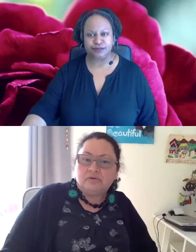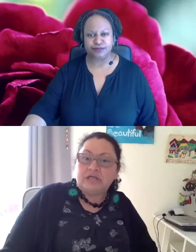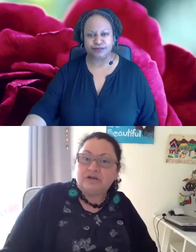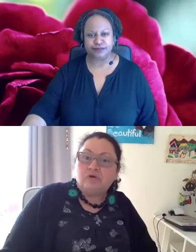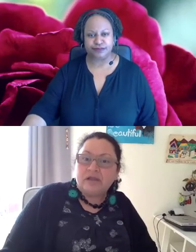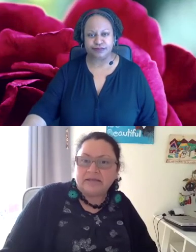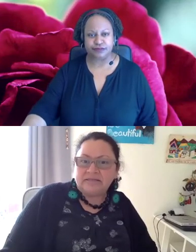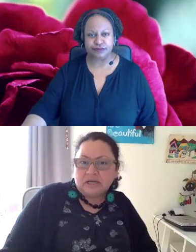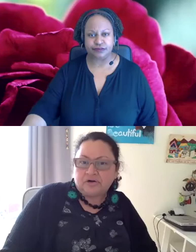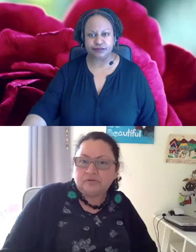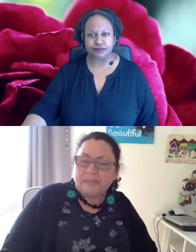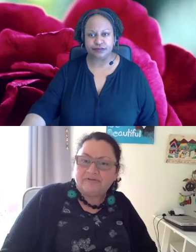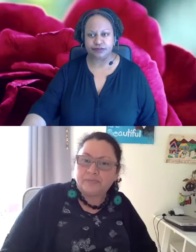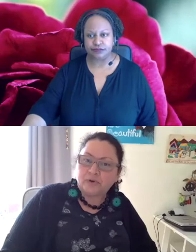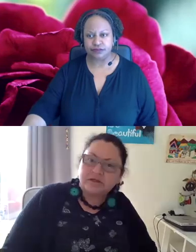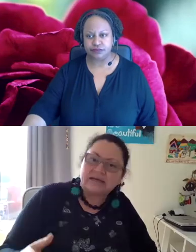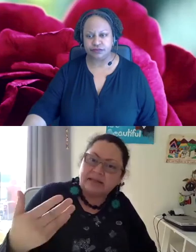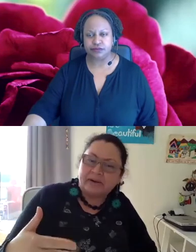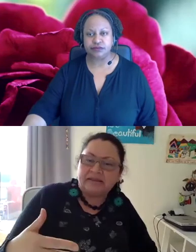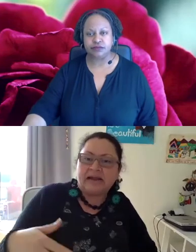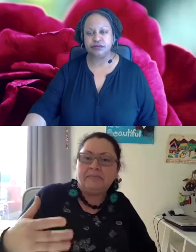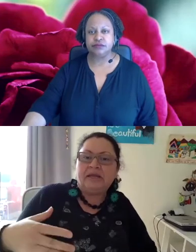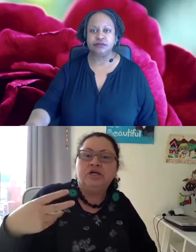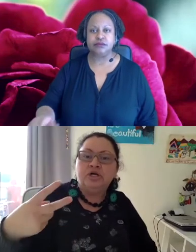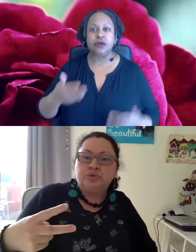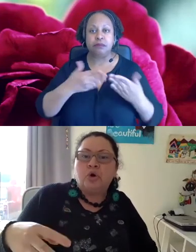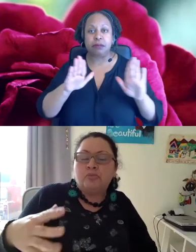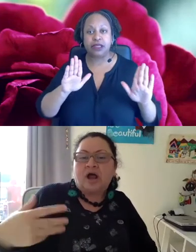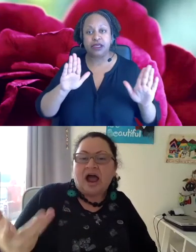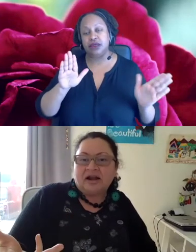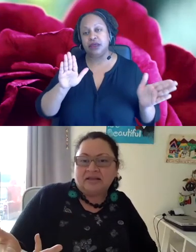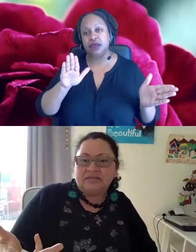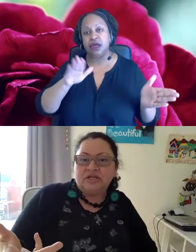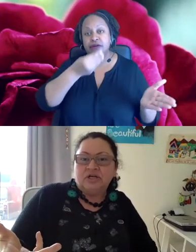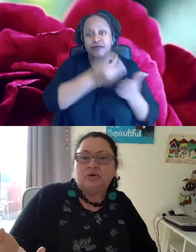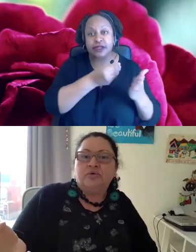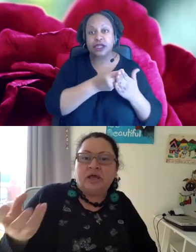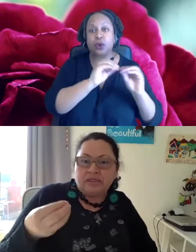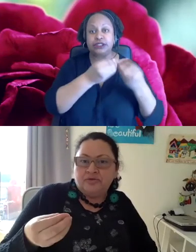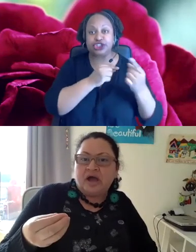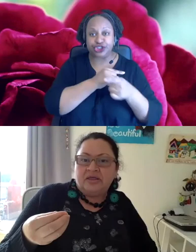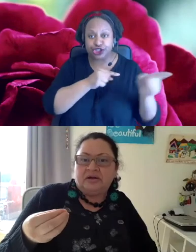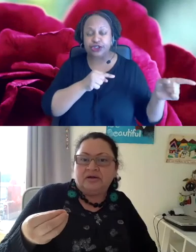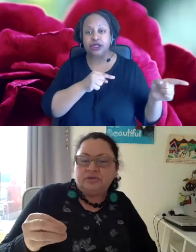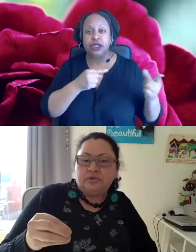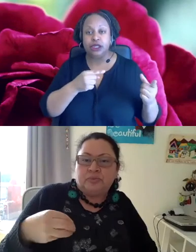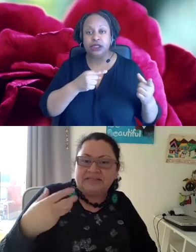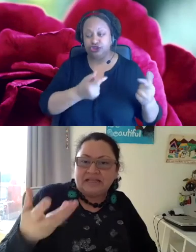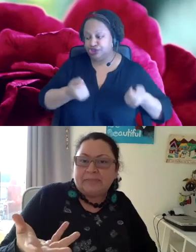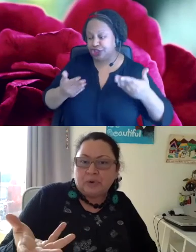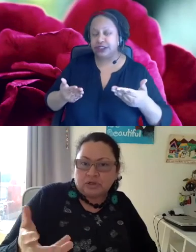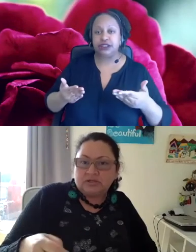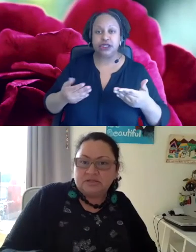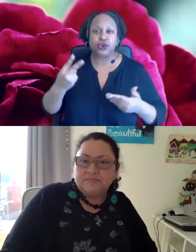the creation of collectives in order to apply for projects, and by that I mean 2 or more artists could get together to